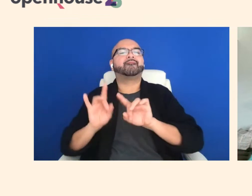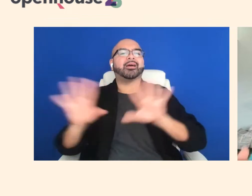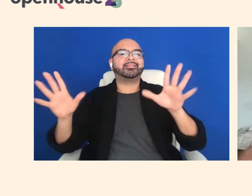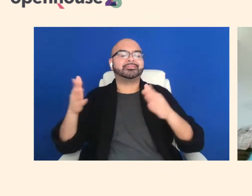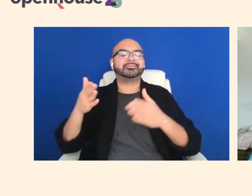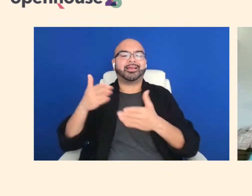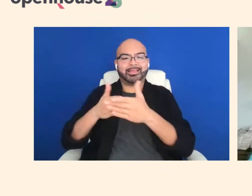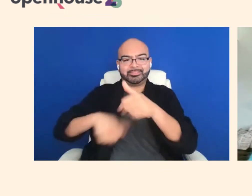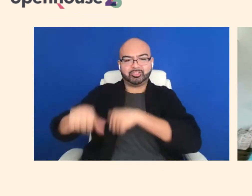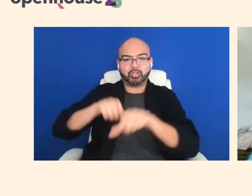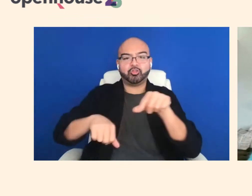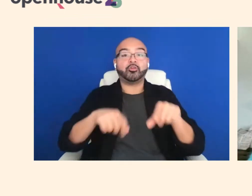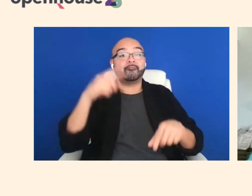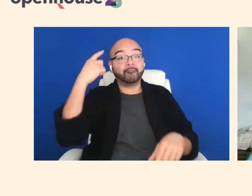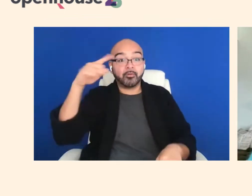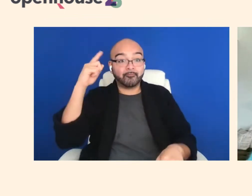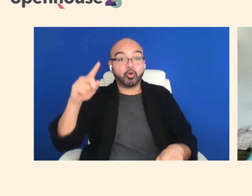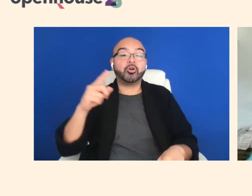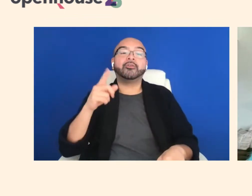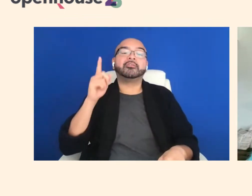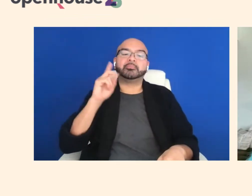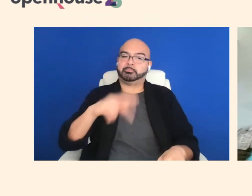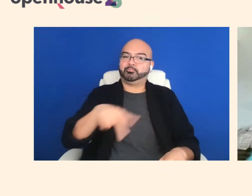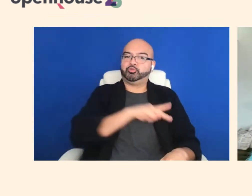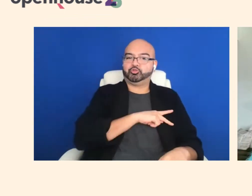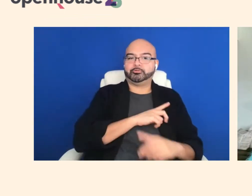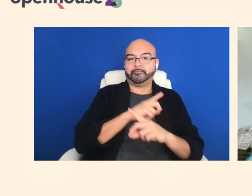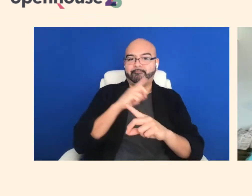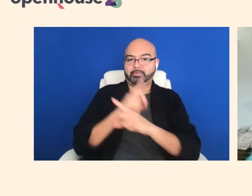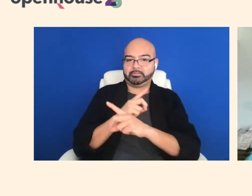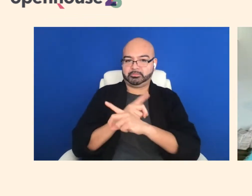means of personal defense.